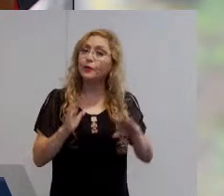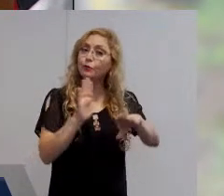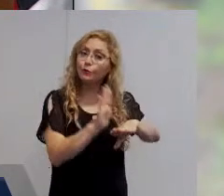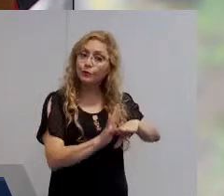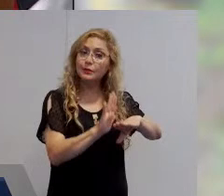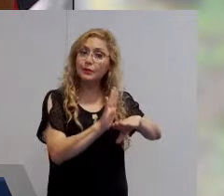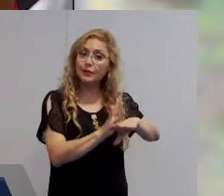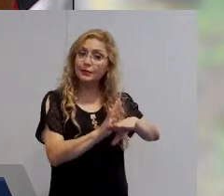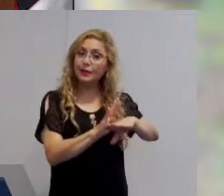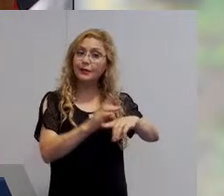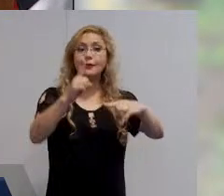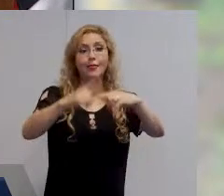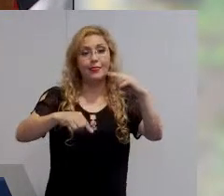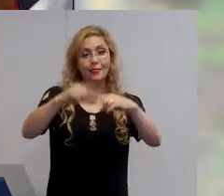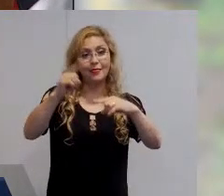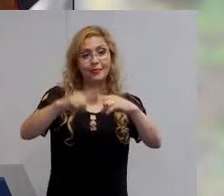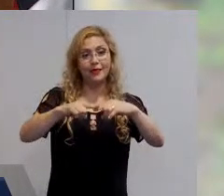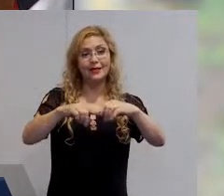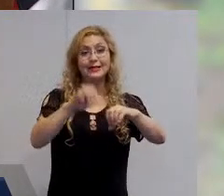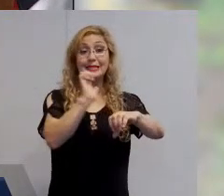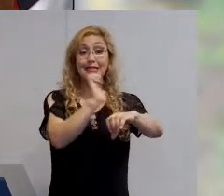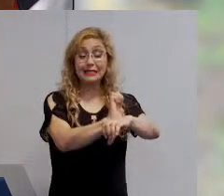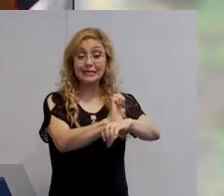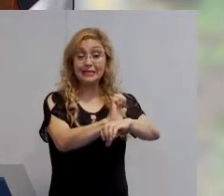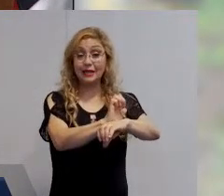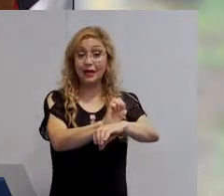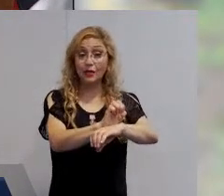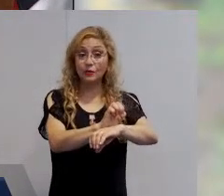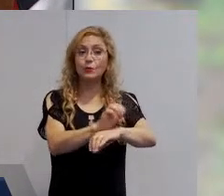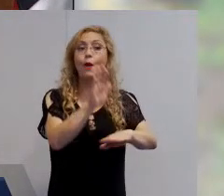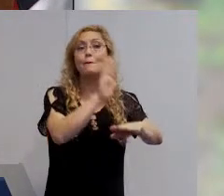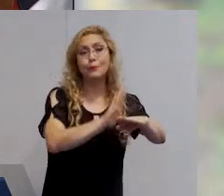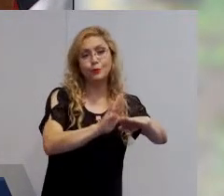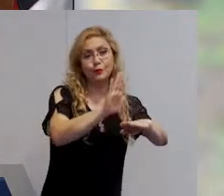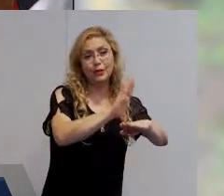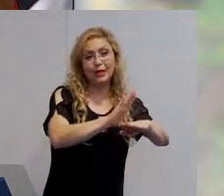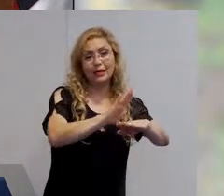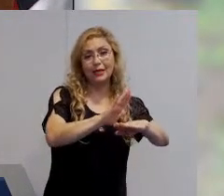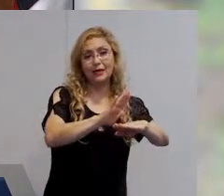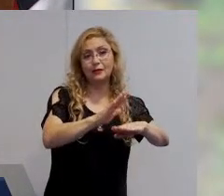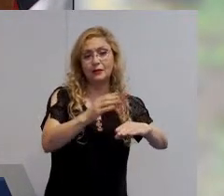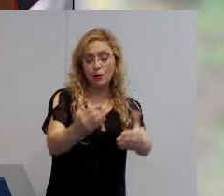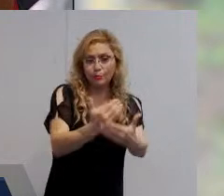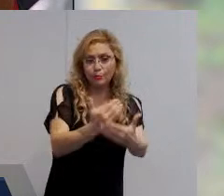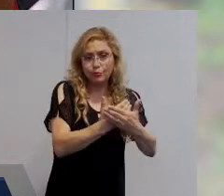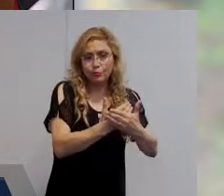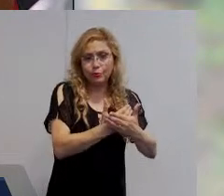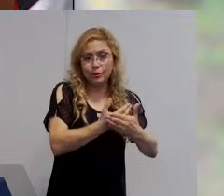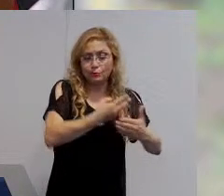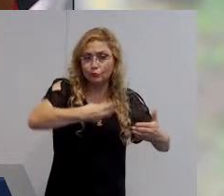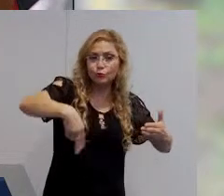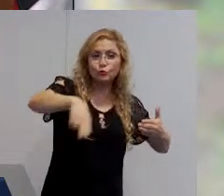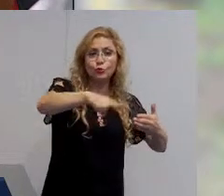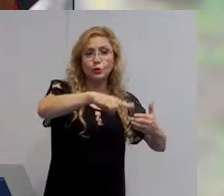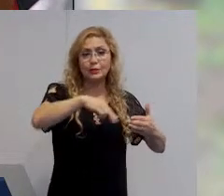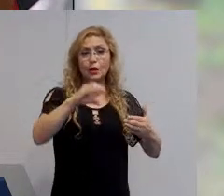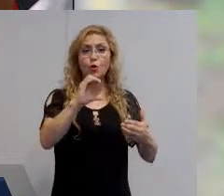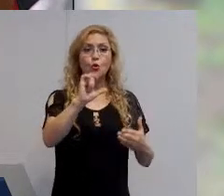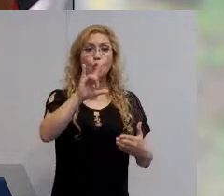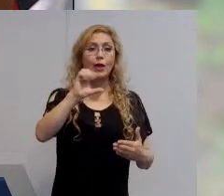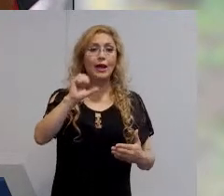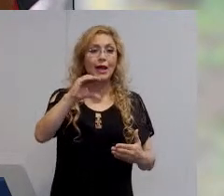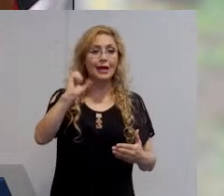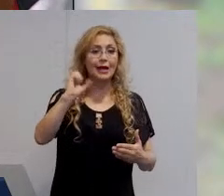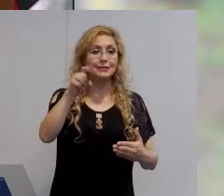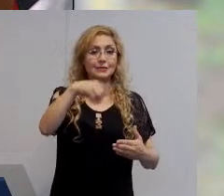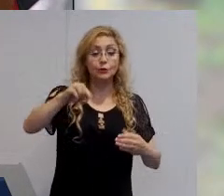to contain the, we call them the non-available fiscal lands, in order to have reservations,